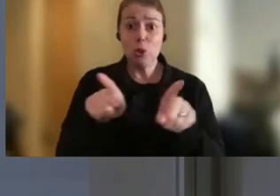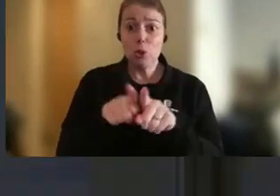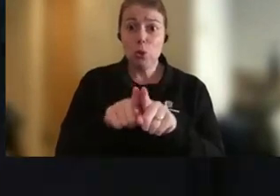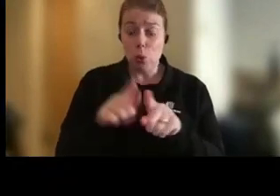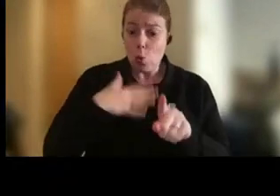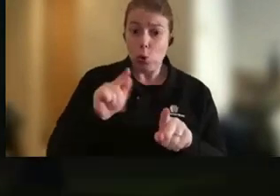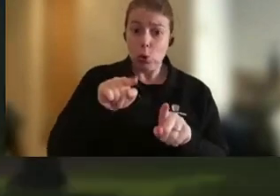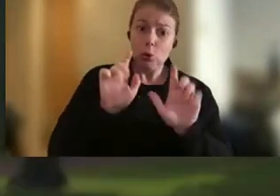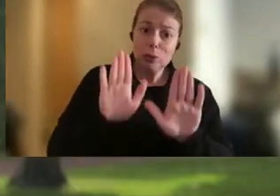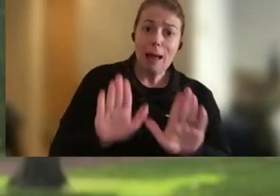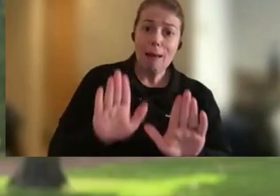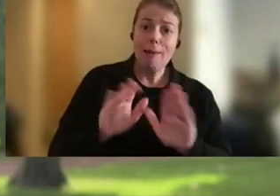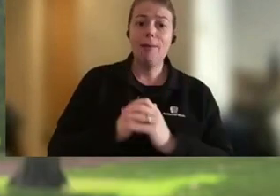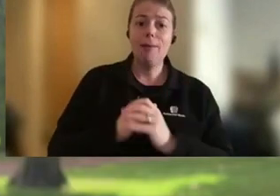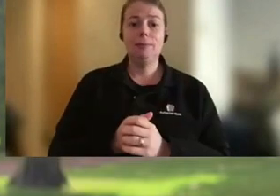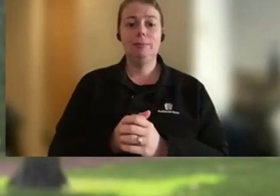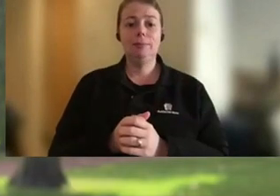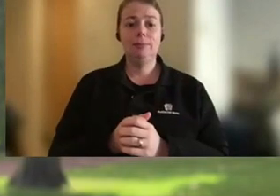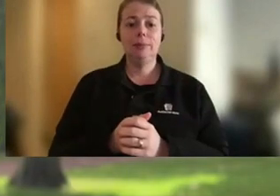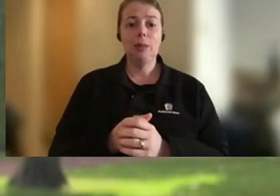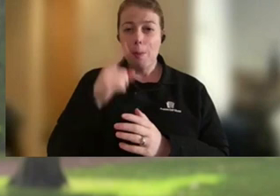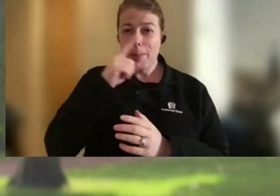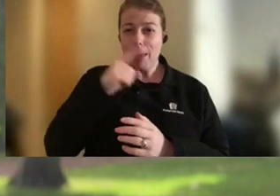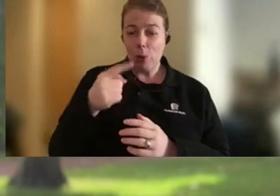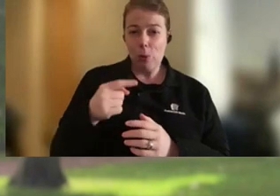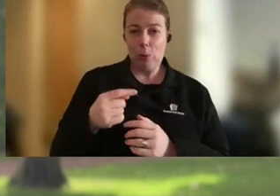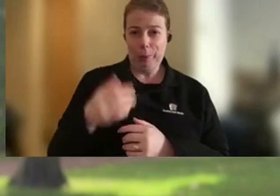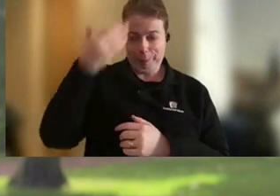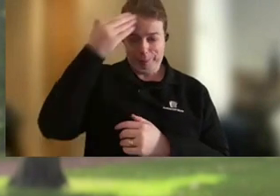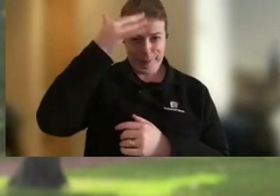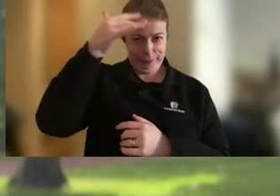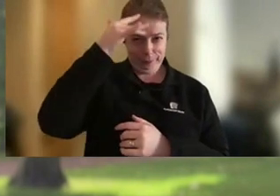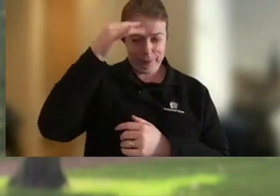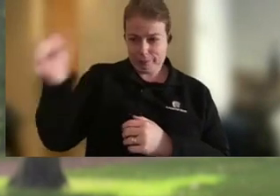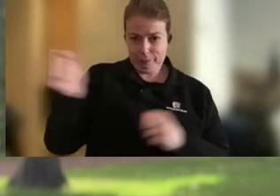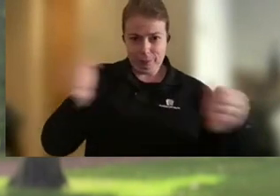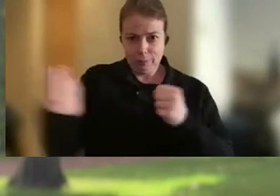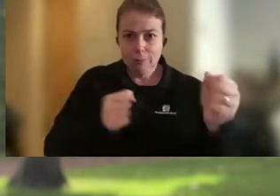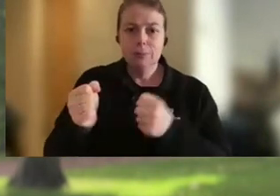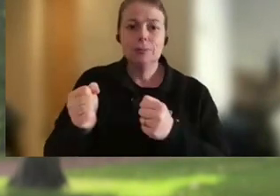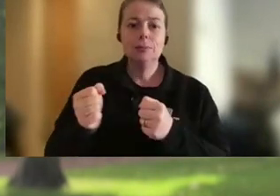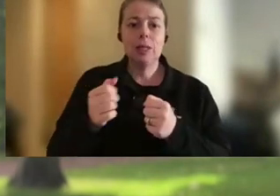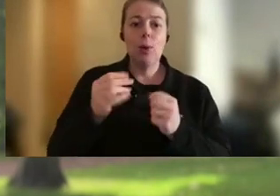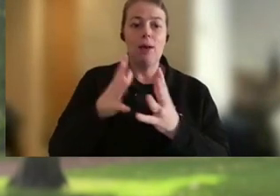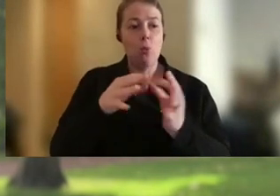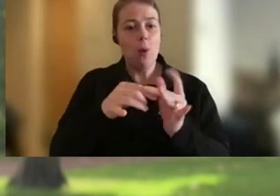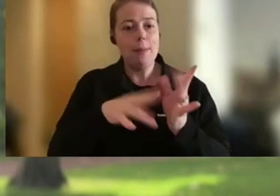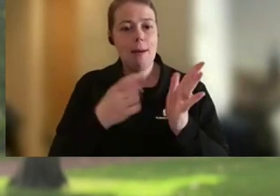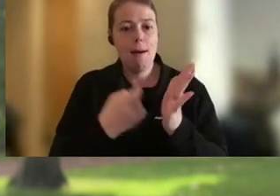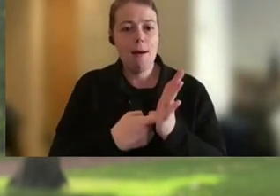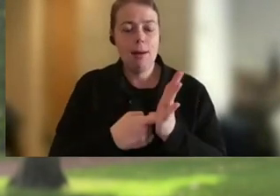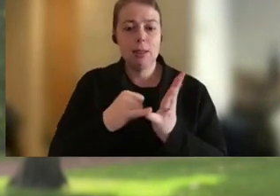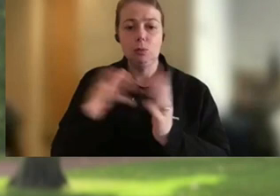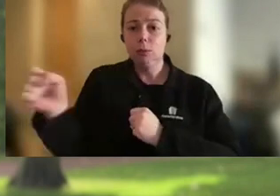in the organisation. Bring like-minded people together. We share webinars, we bring in speakers and we hold events like clothes swaps.